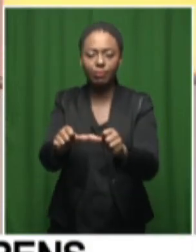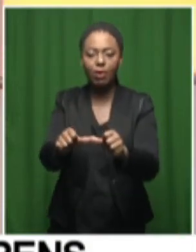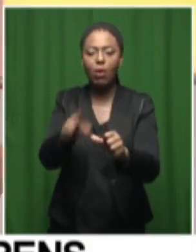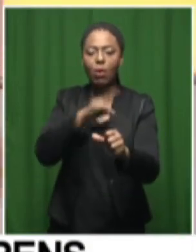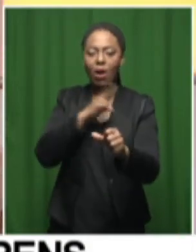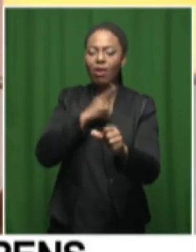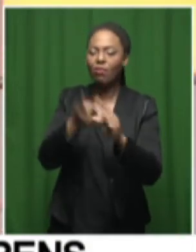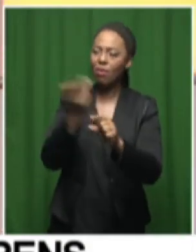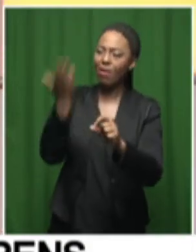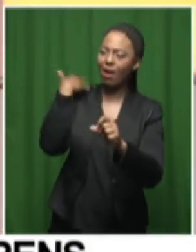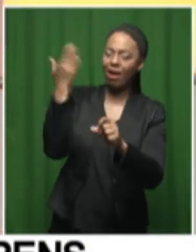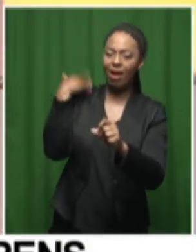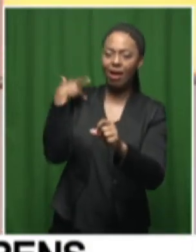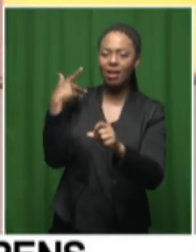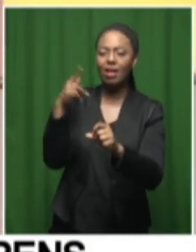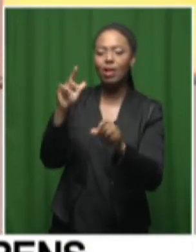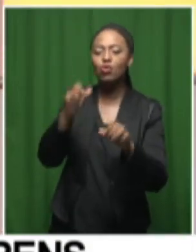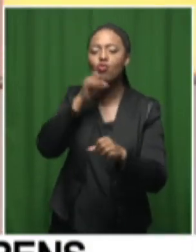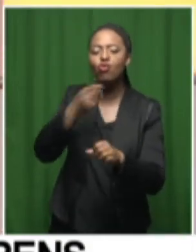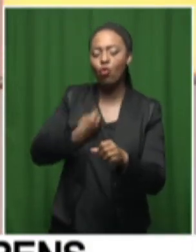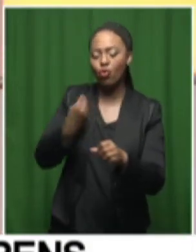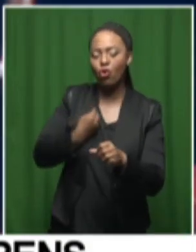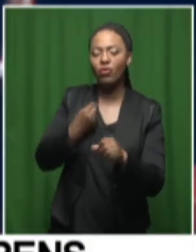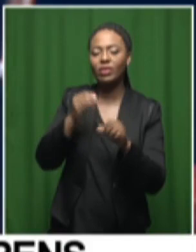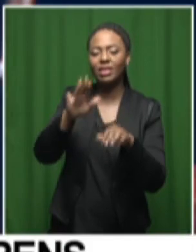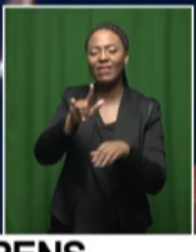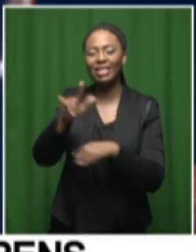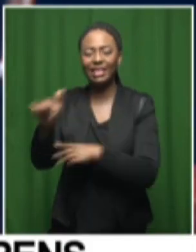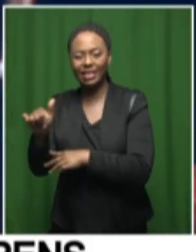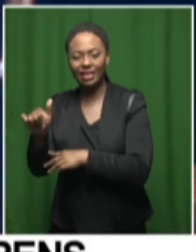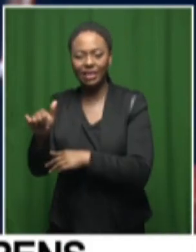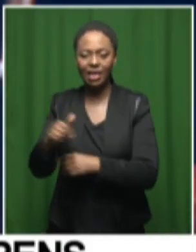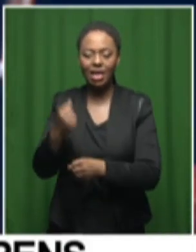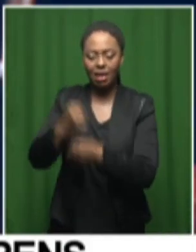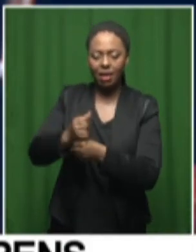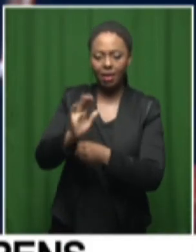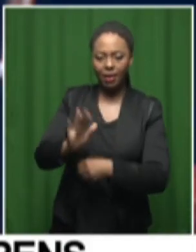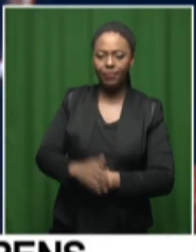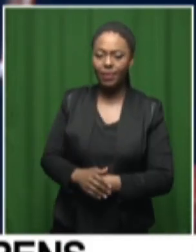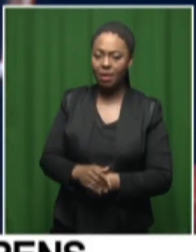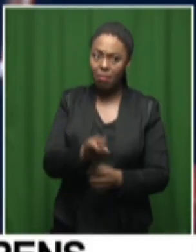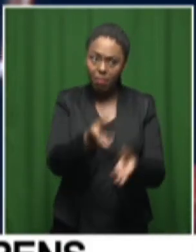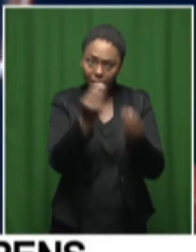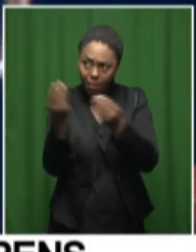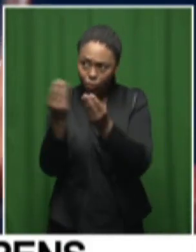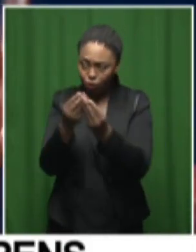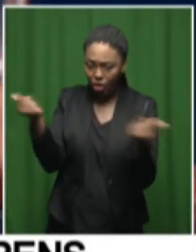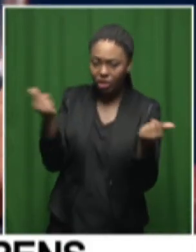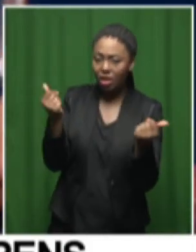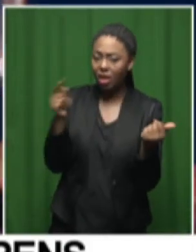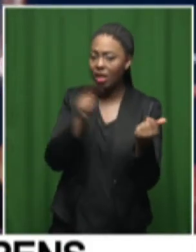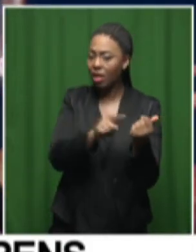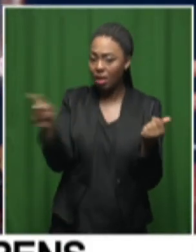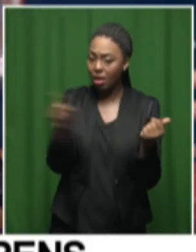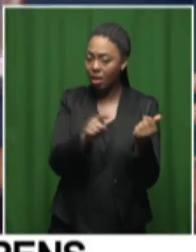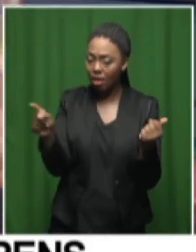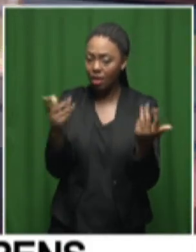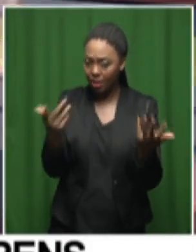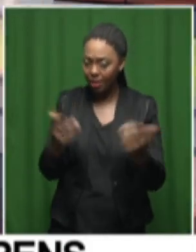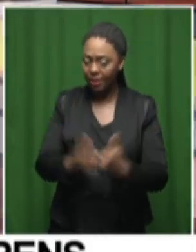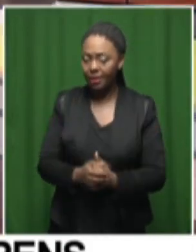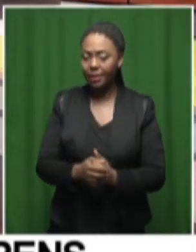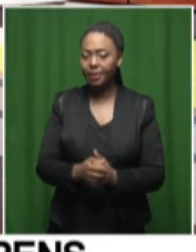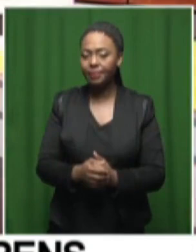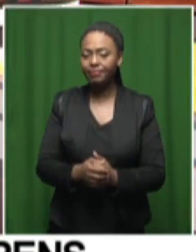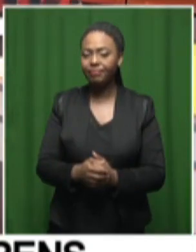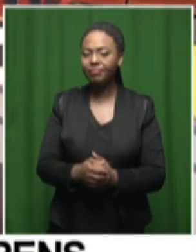behind by some of the youth of 76, for example. I'm curious, do they also come up with solutions to how we then deal with the